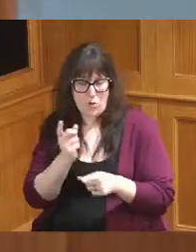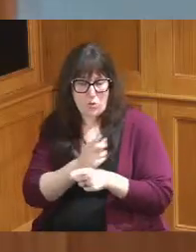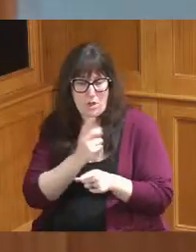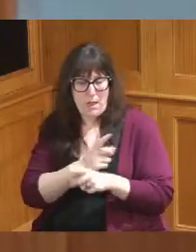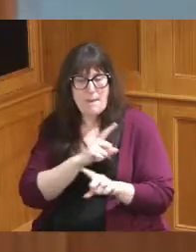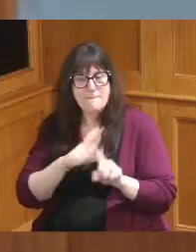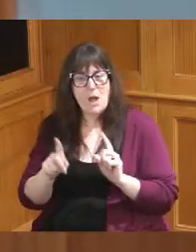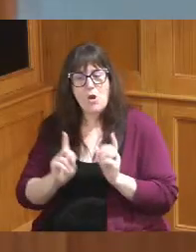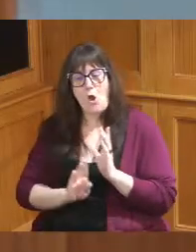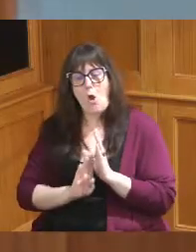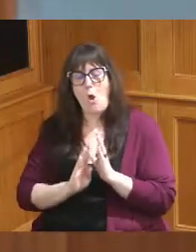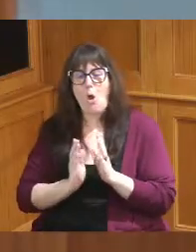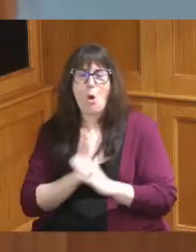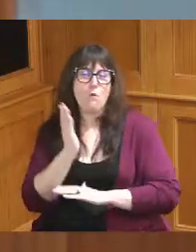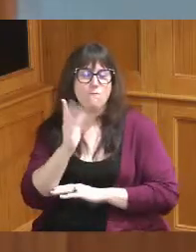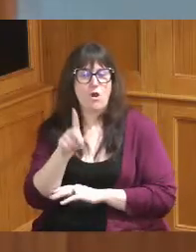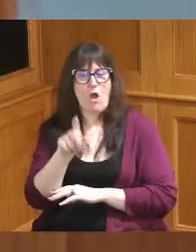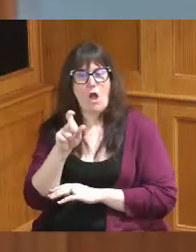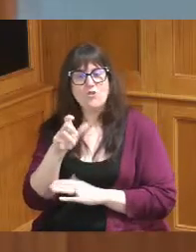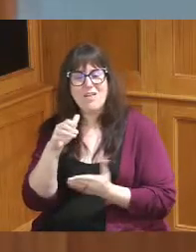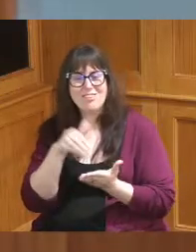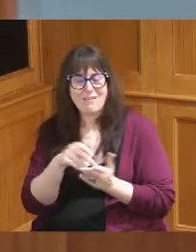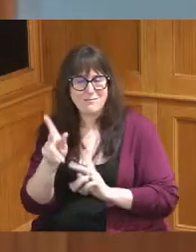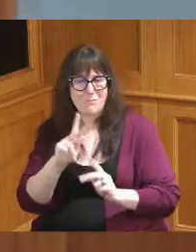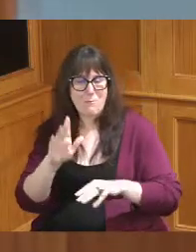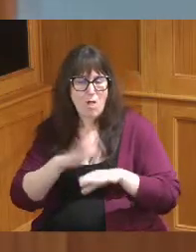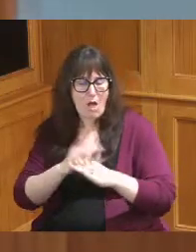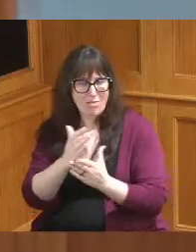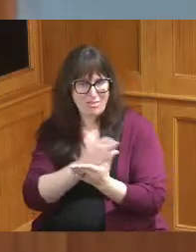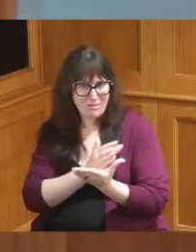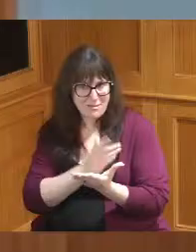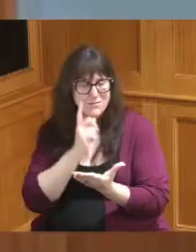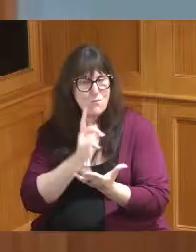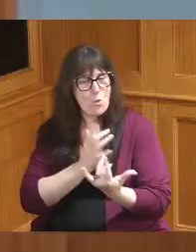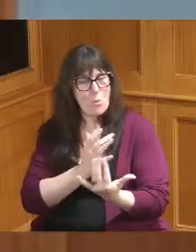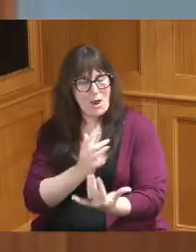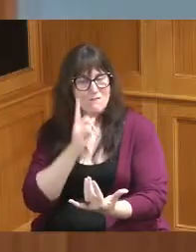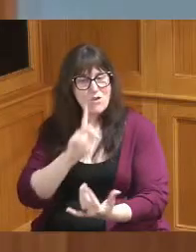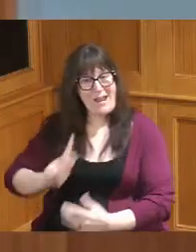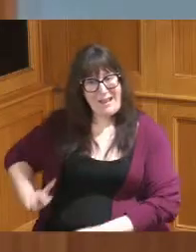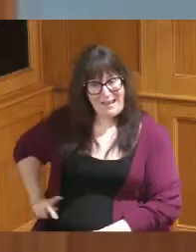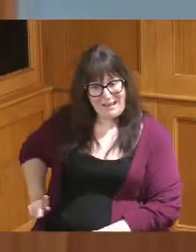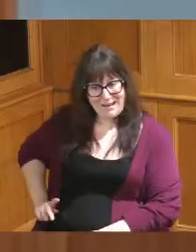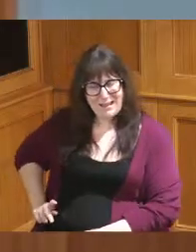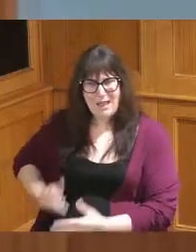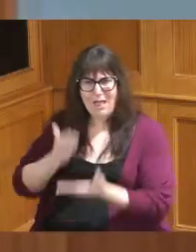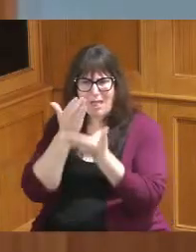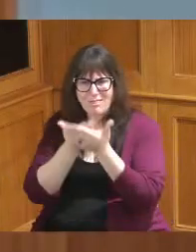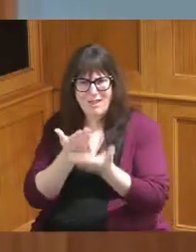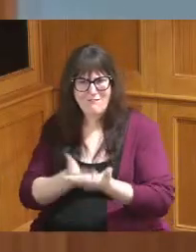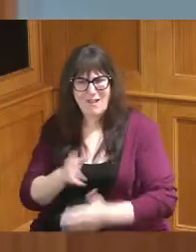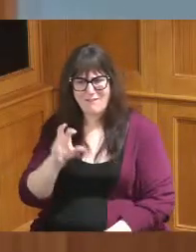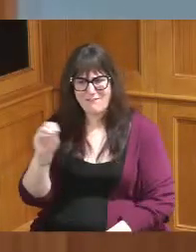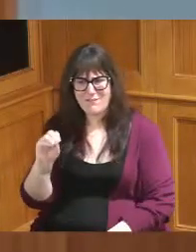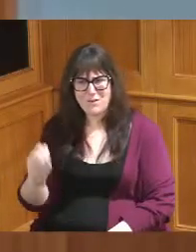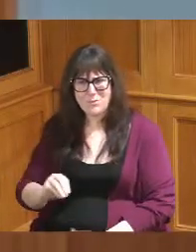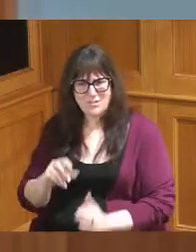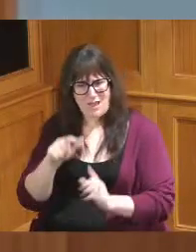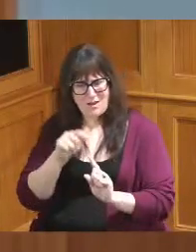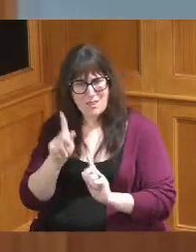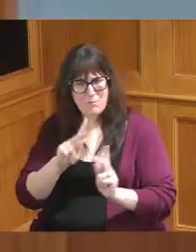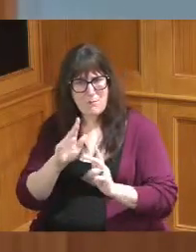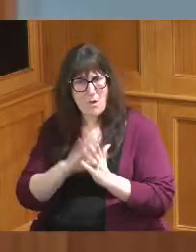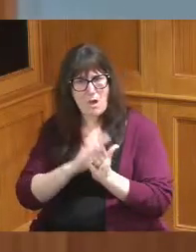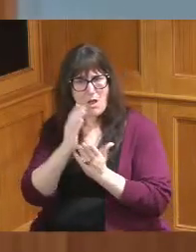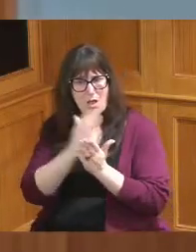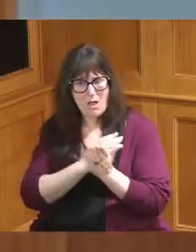people in the country being on the wait list for a kidney, and the fact that 50% of those individuals look